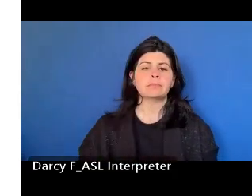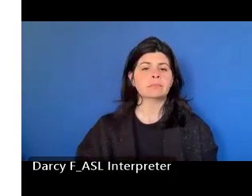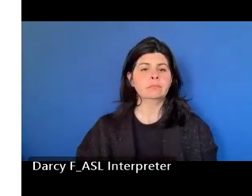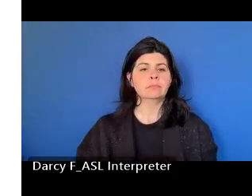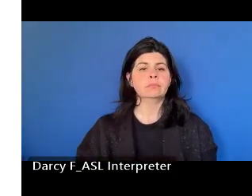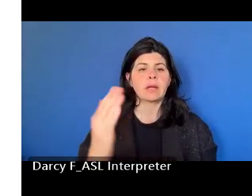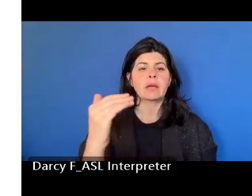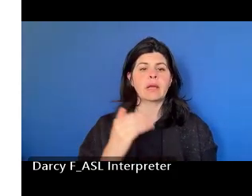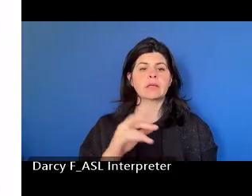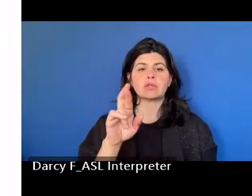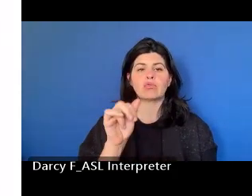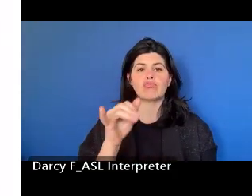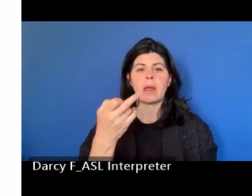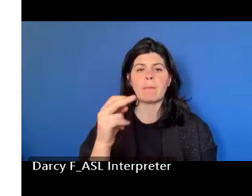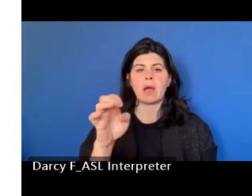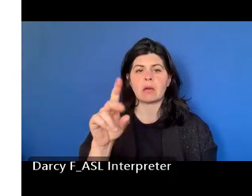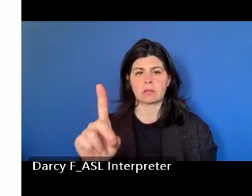Chu.